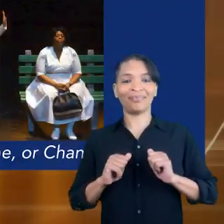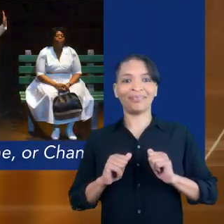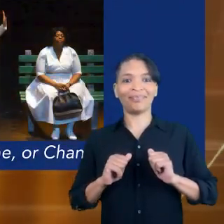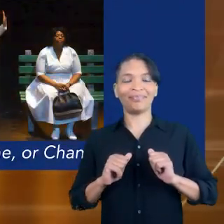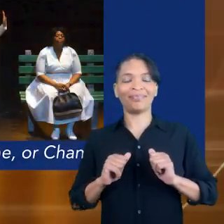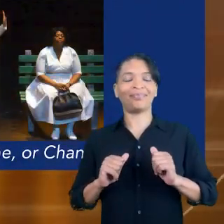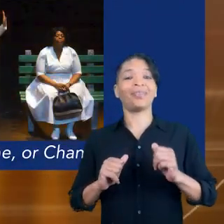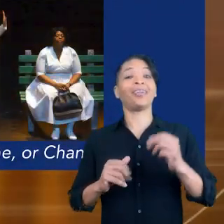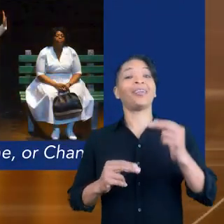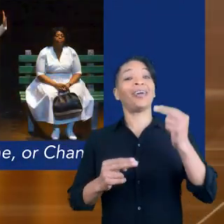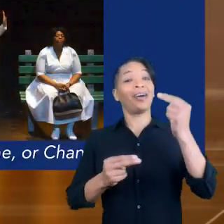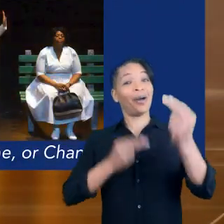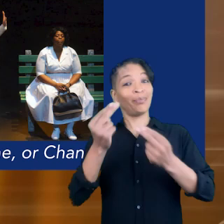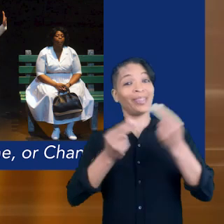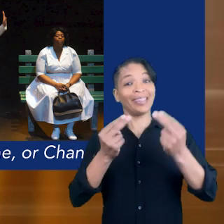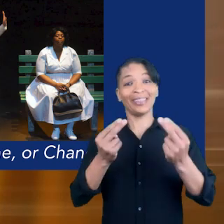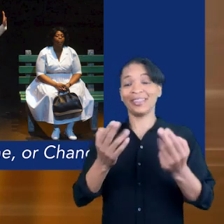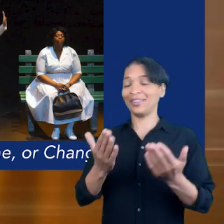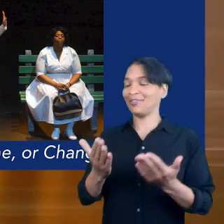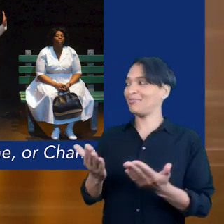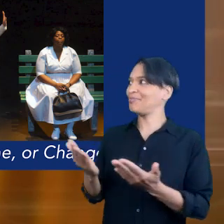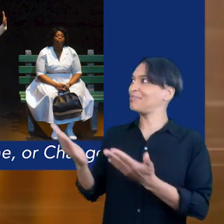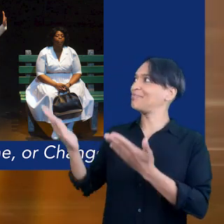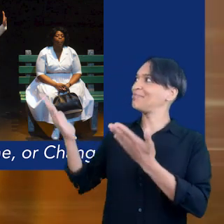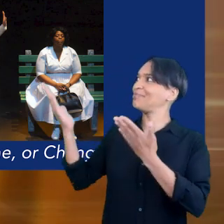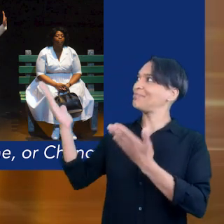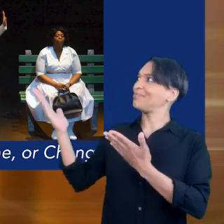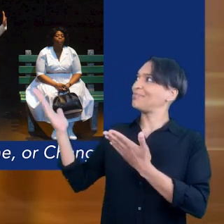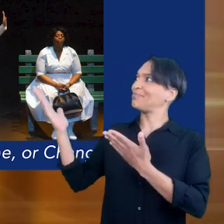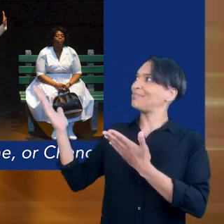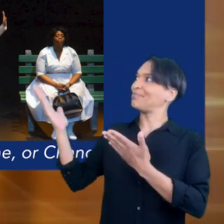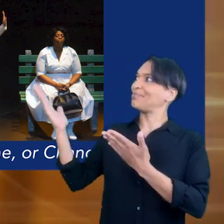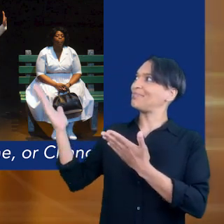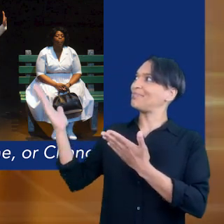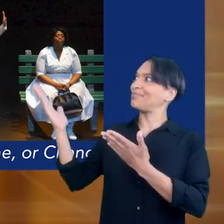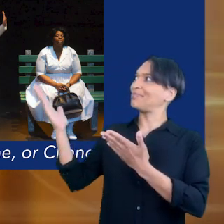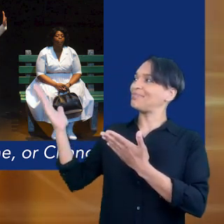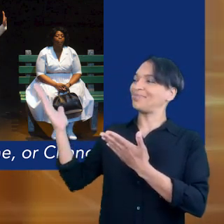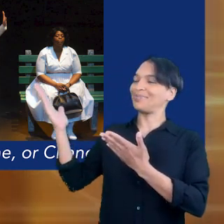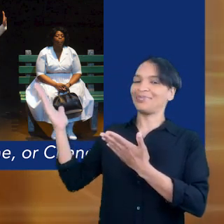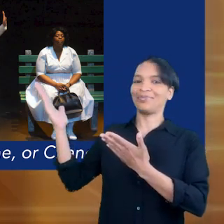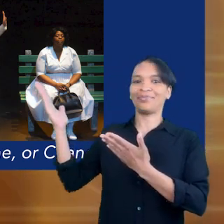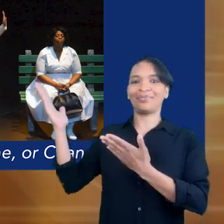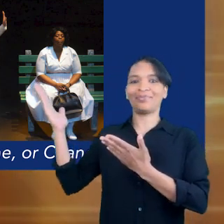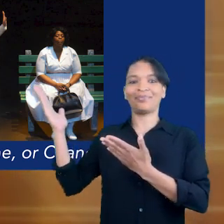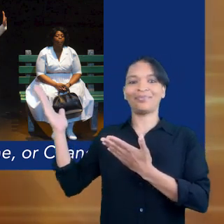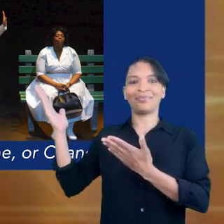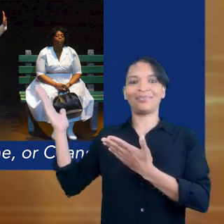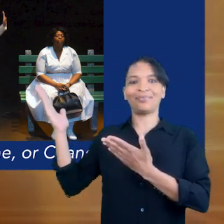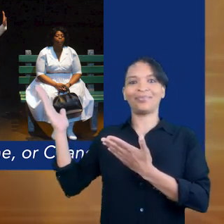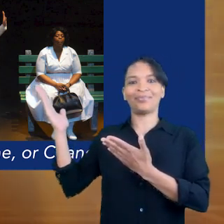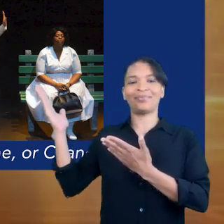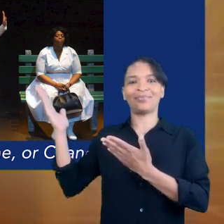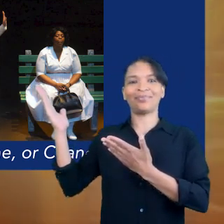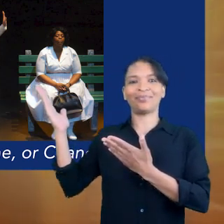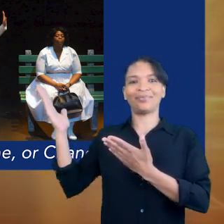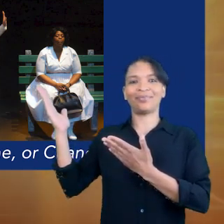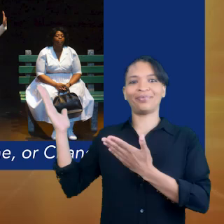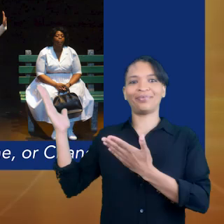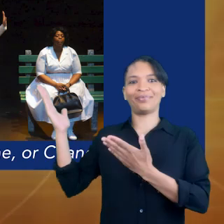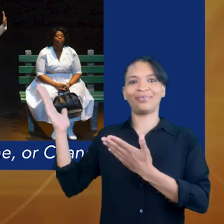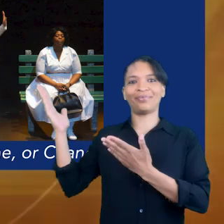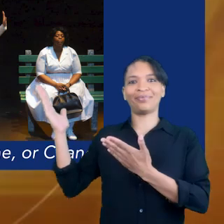Productions, Moby Dick, American Repertory Theater, Sunset Boulevard, North Shore Music